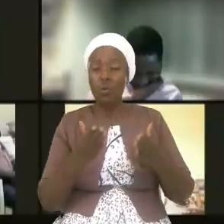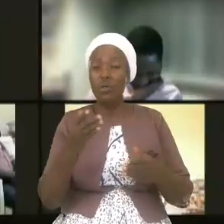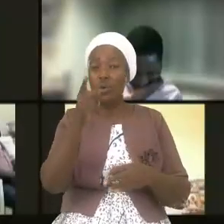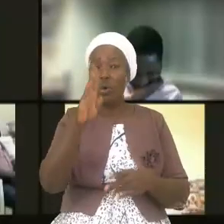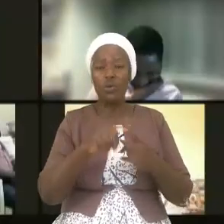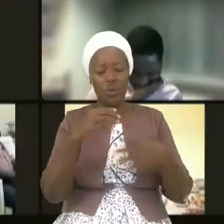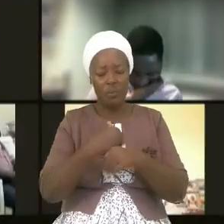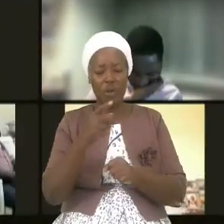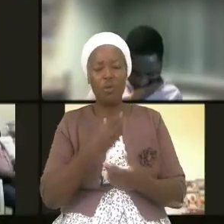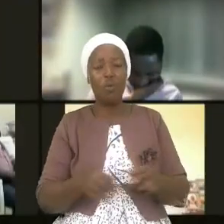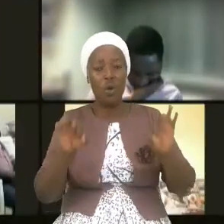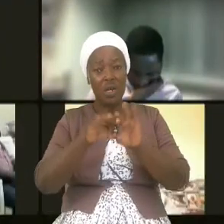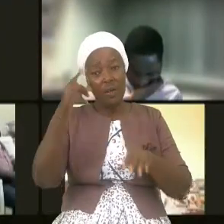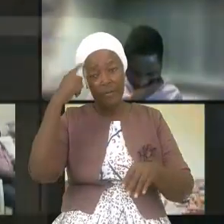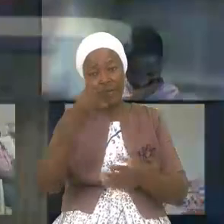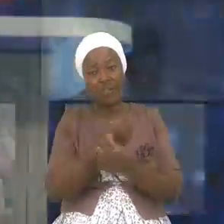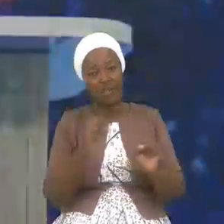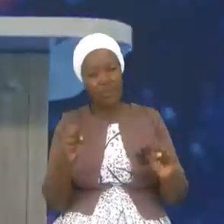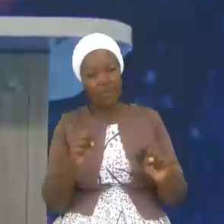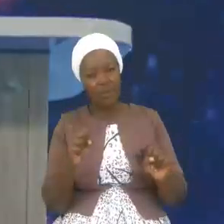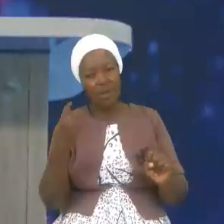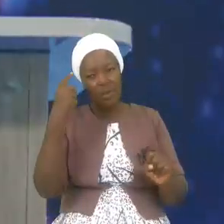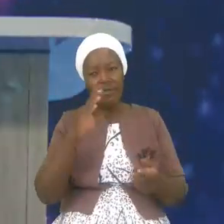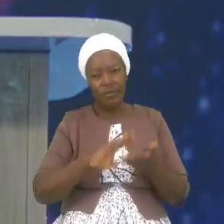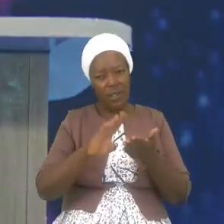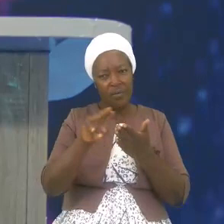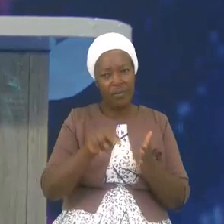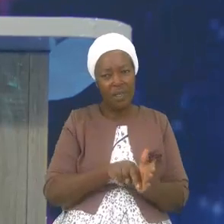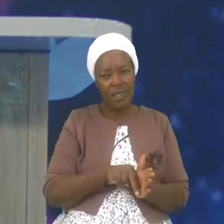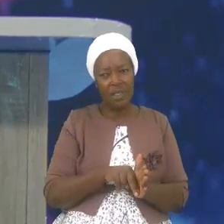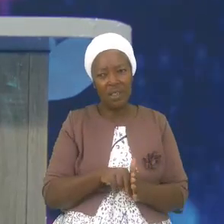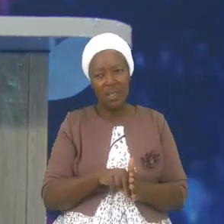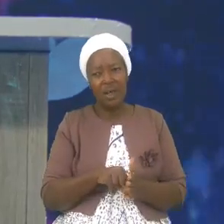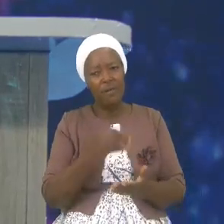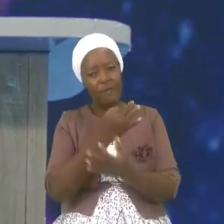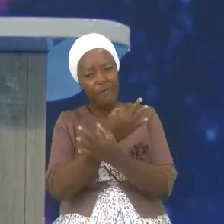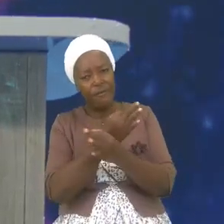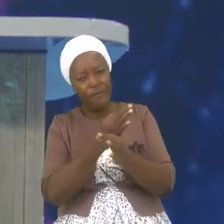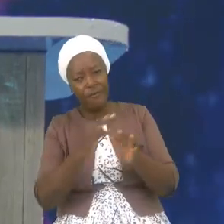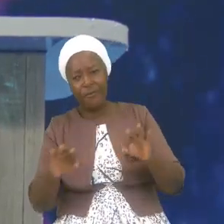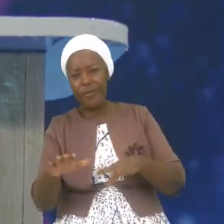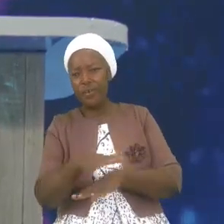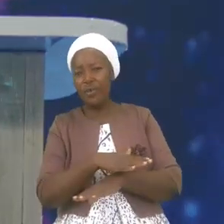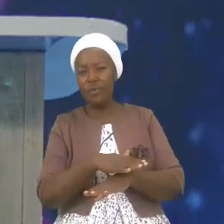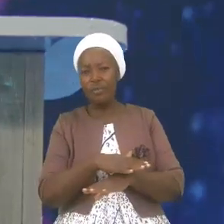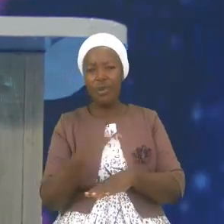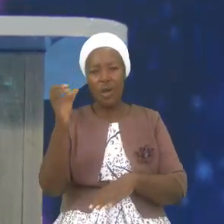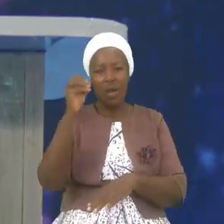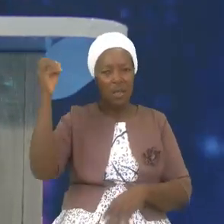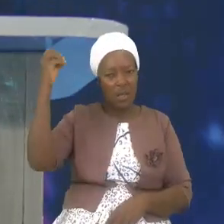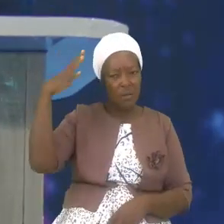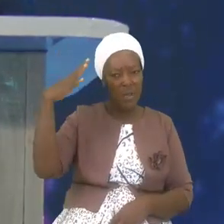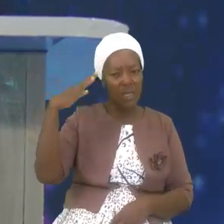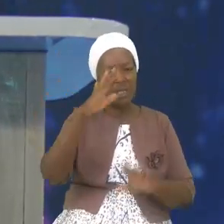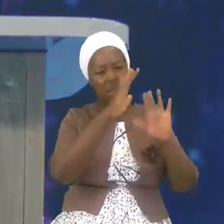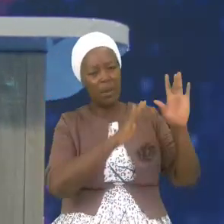forgiveness, freedom, grace, mercy, heaven, wherever you